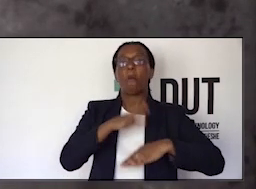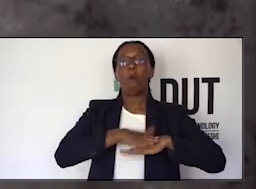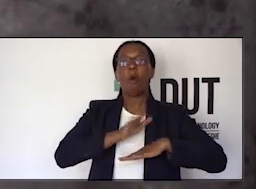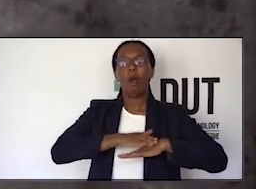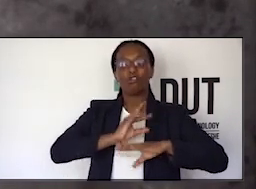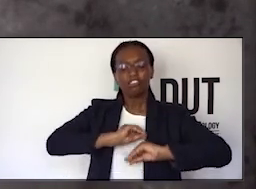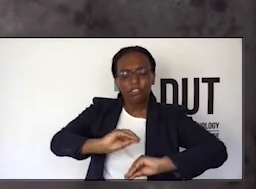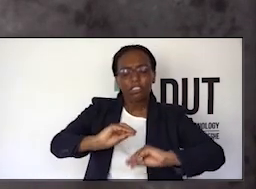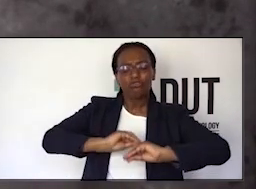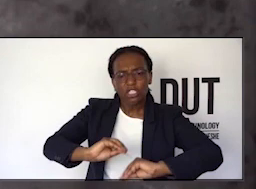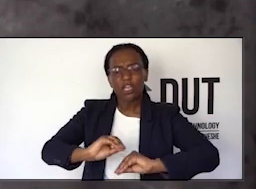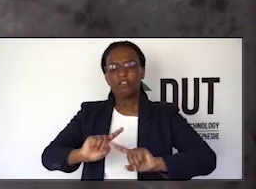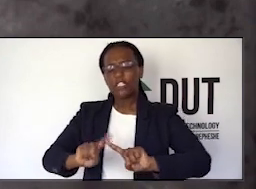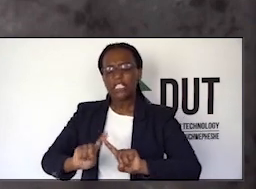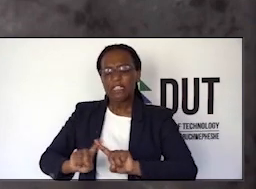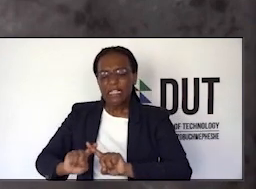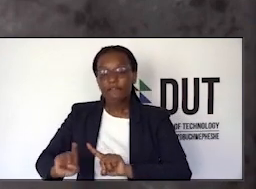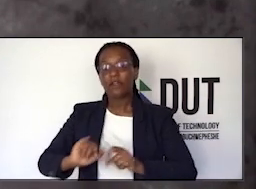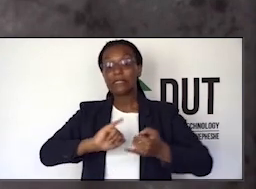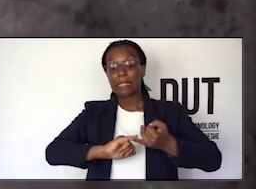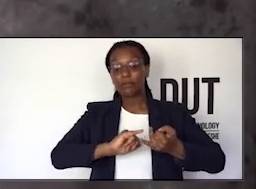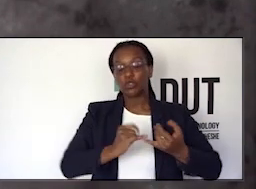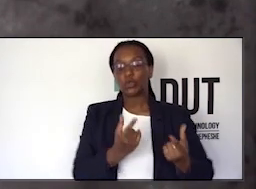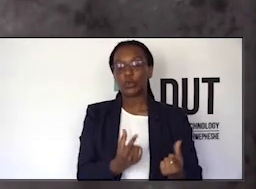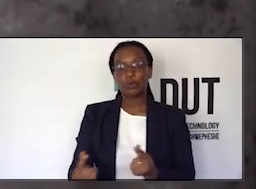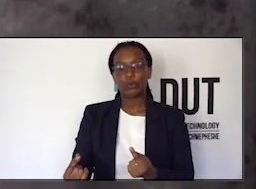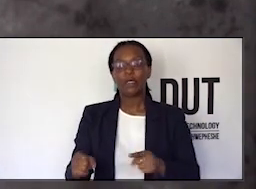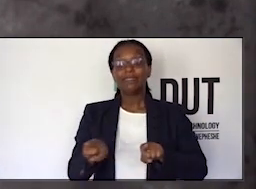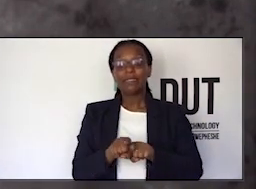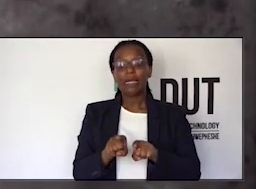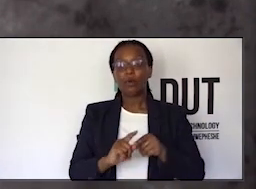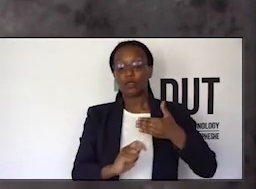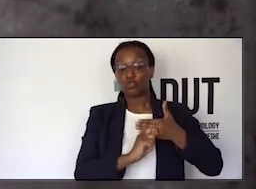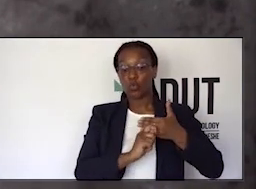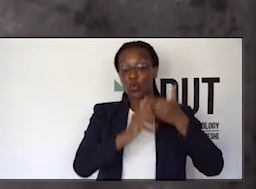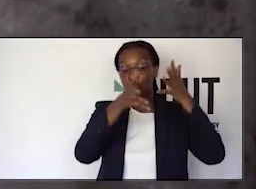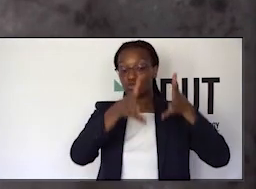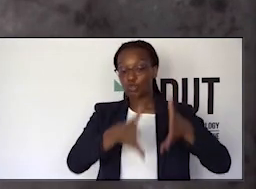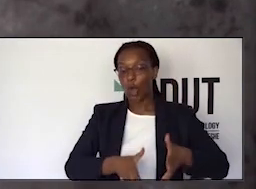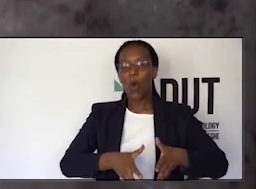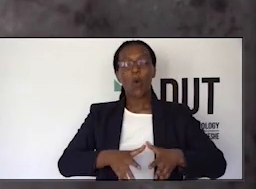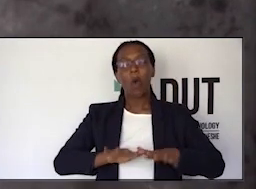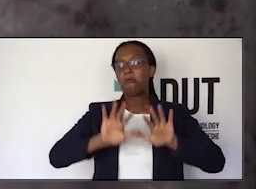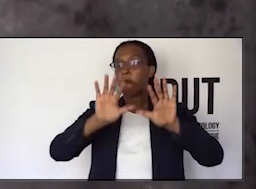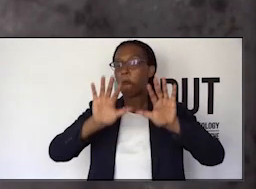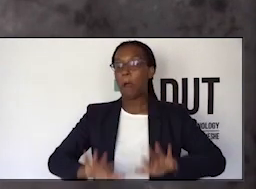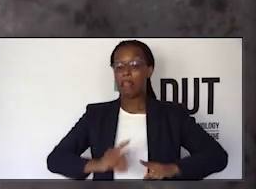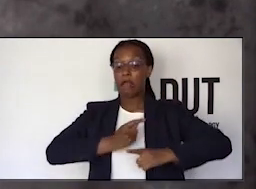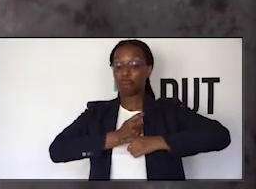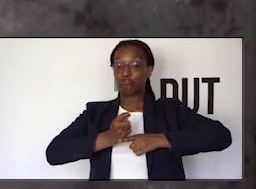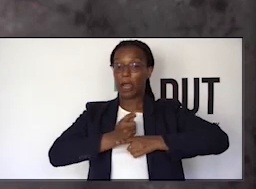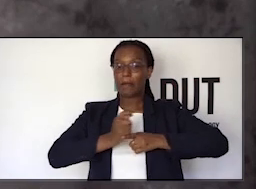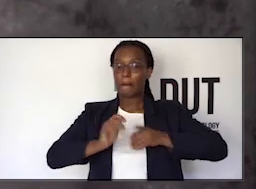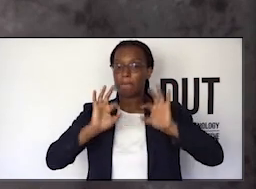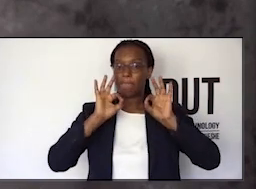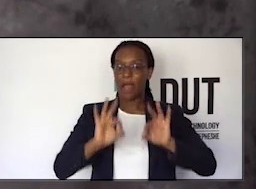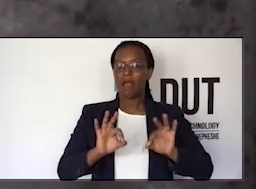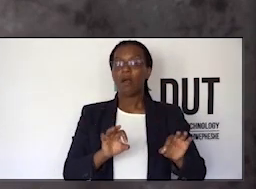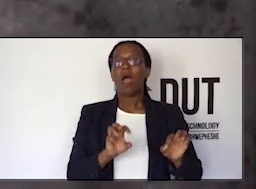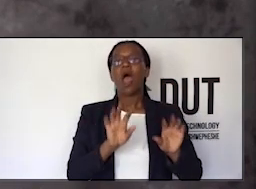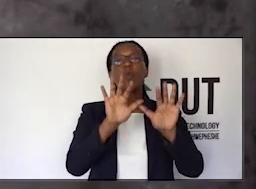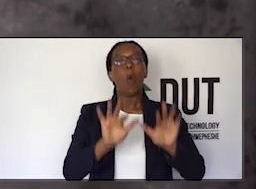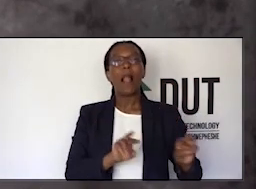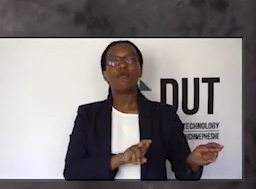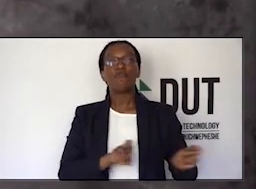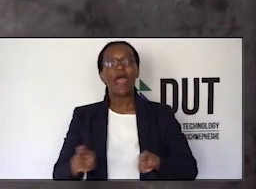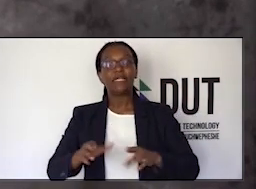for the different modules that you are doing with our tutors who are well trained and who are well ready to